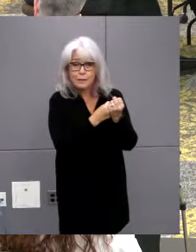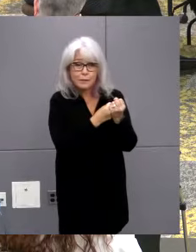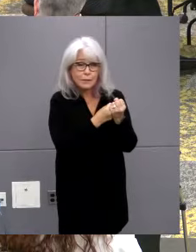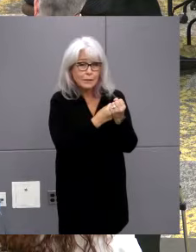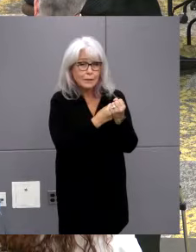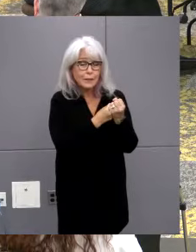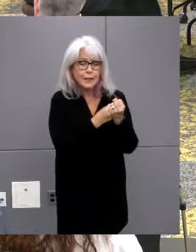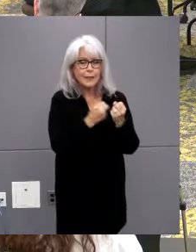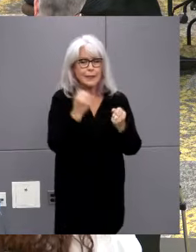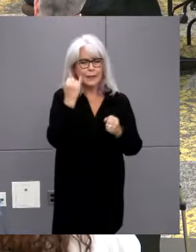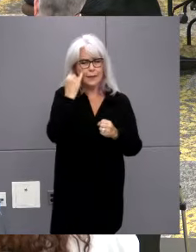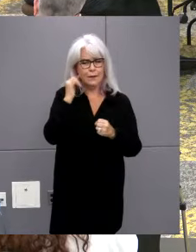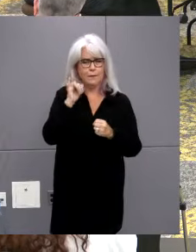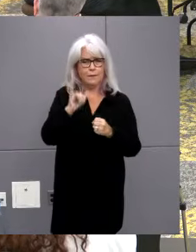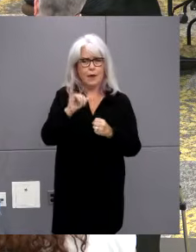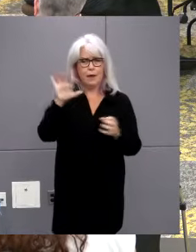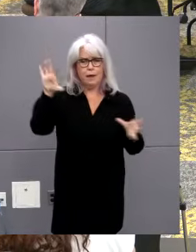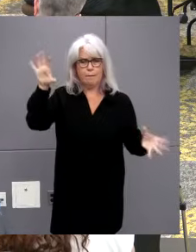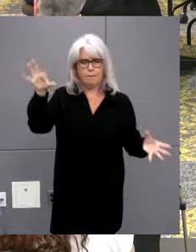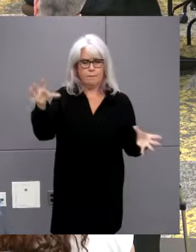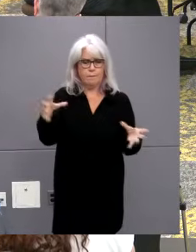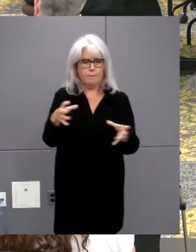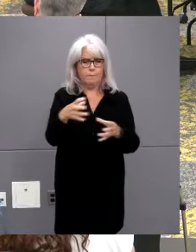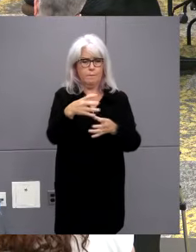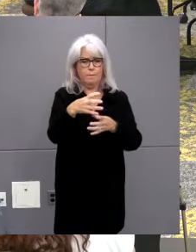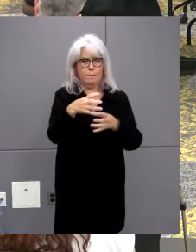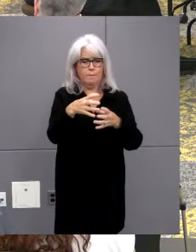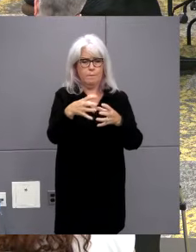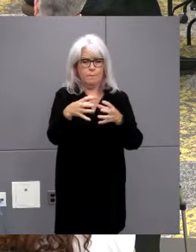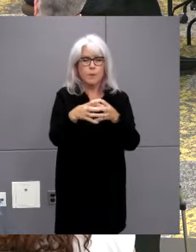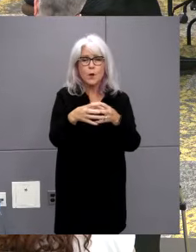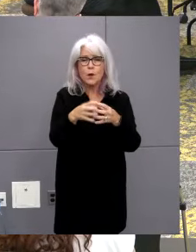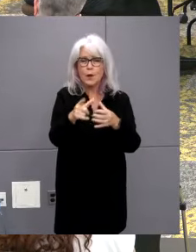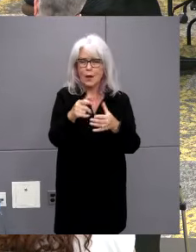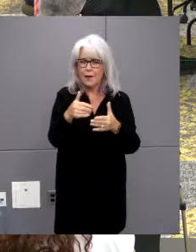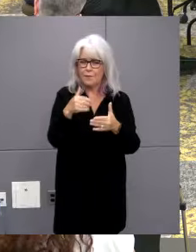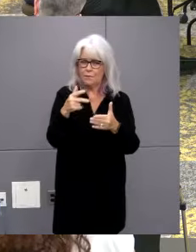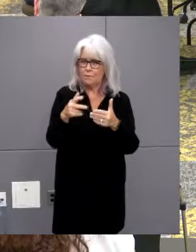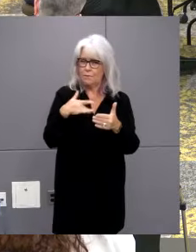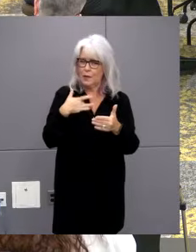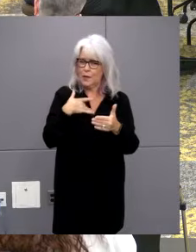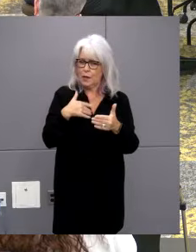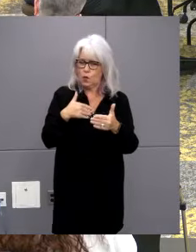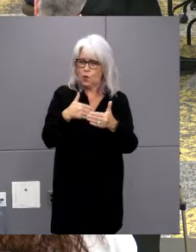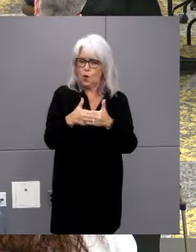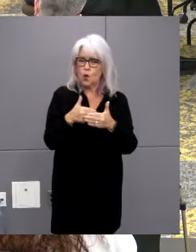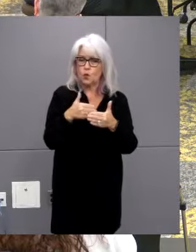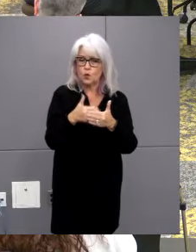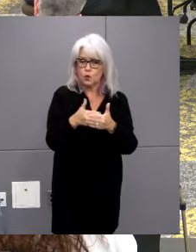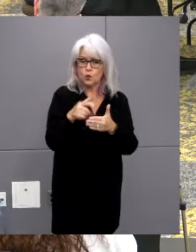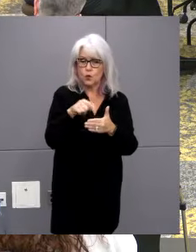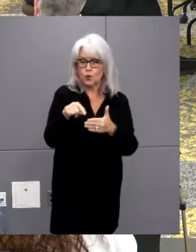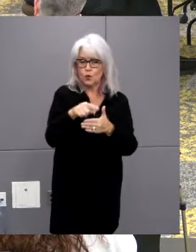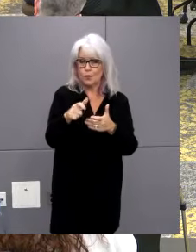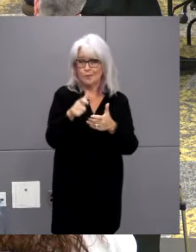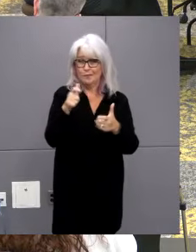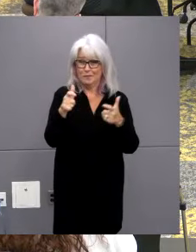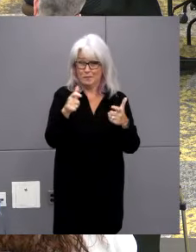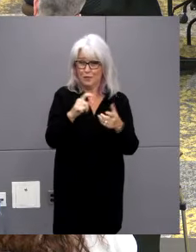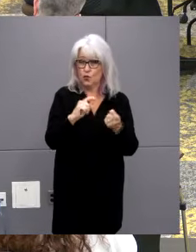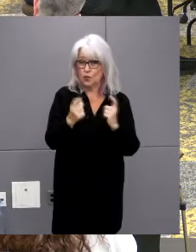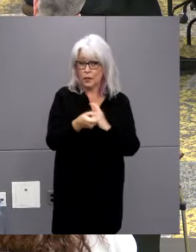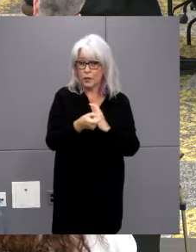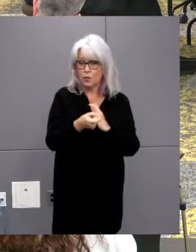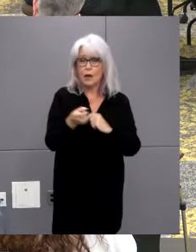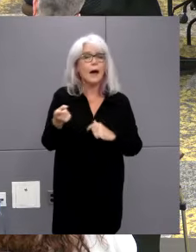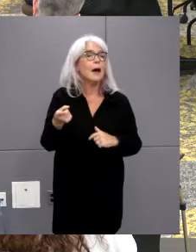not comprehensively, Art, very, very closely described the major changes. And so my sense